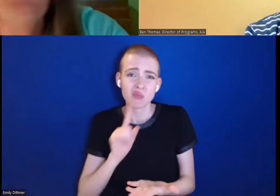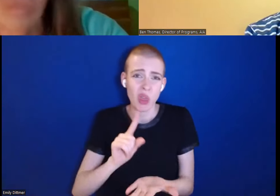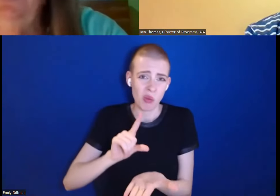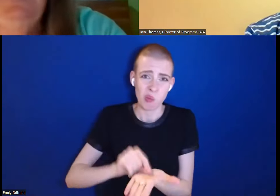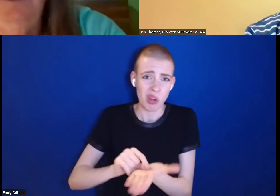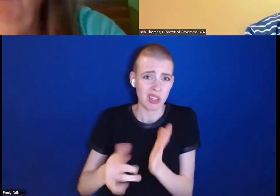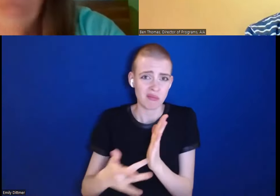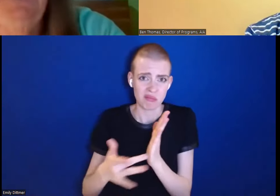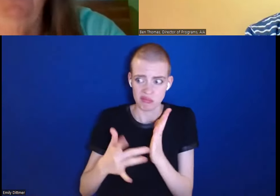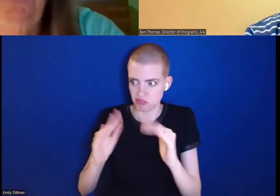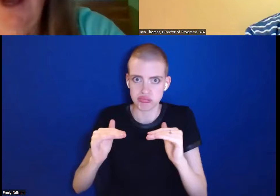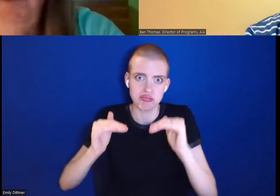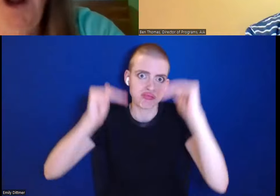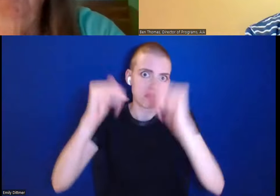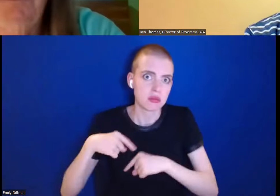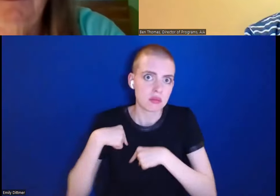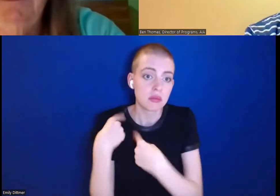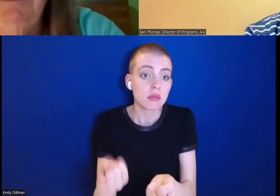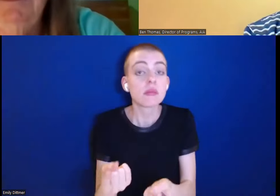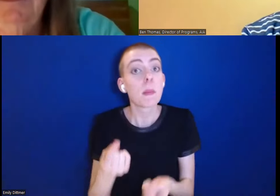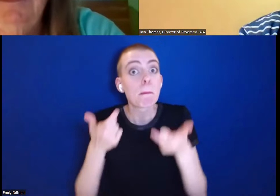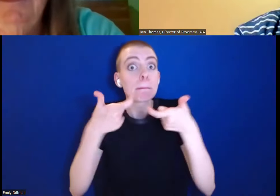So printing big things is not a problem.